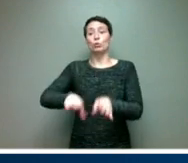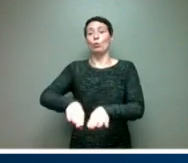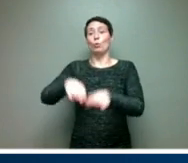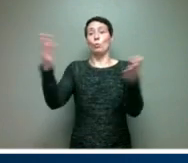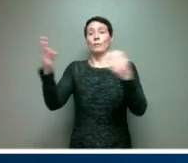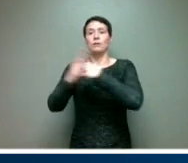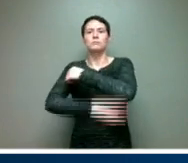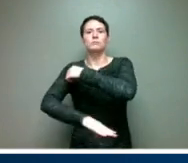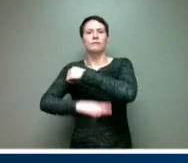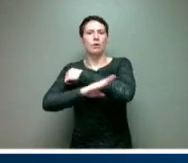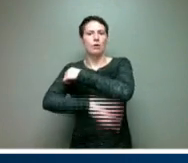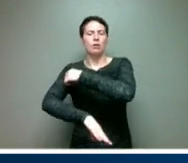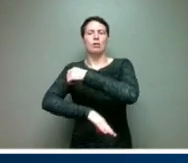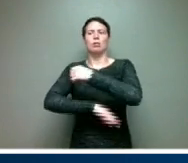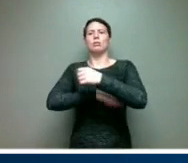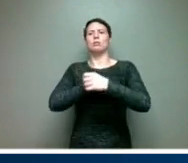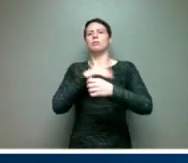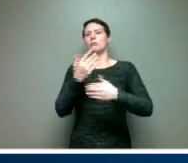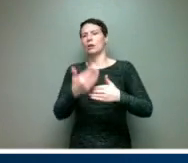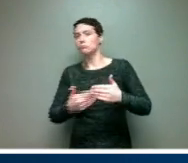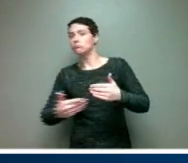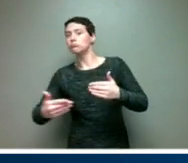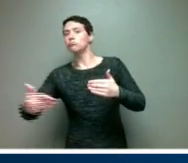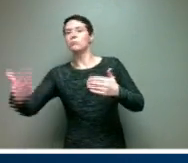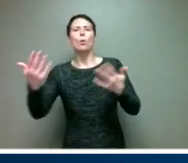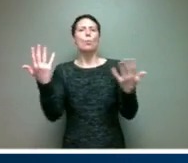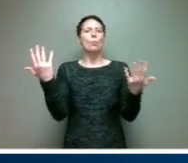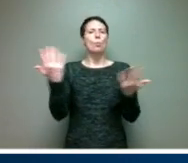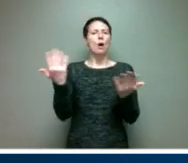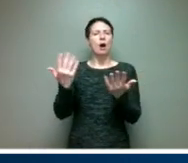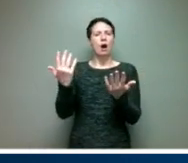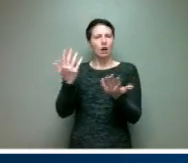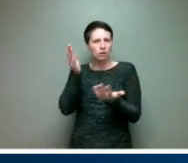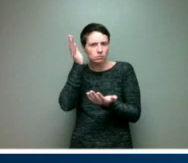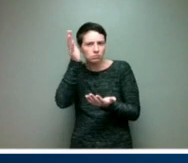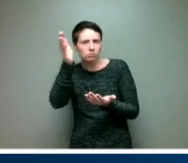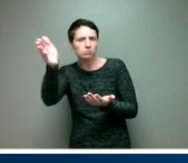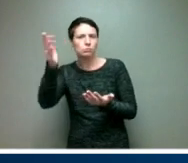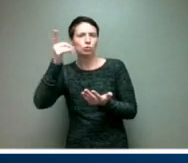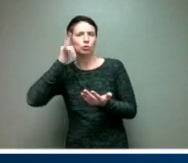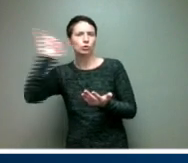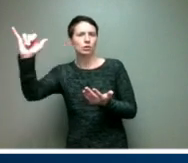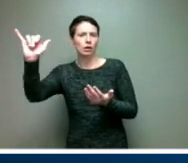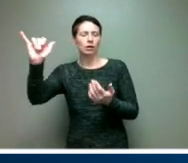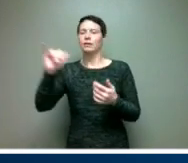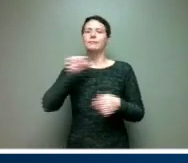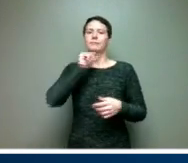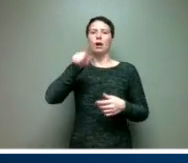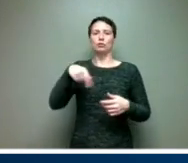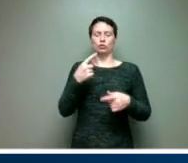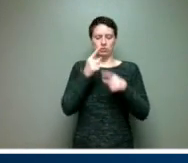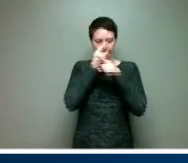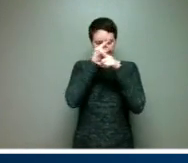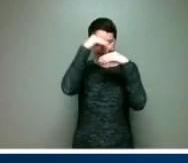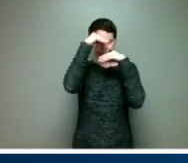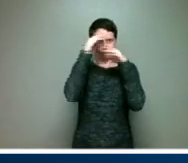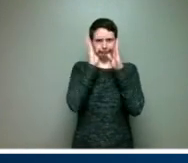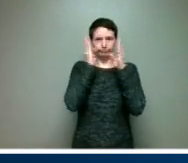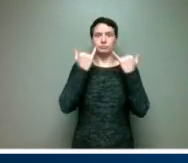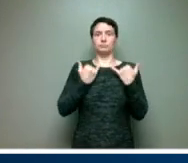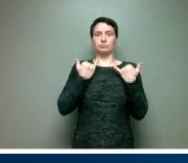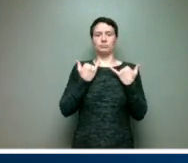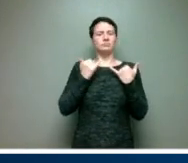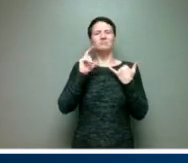for our students of tomorrow, right? So we can't be stuck on today. We have to look in our future. So we definitely